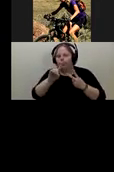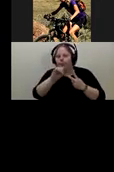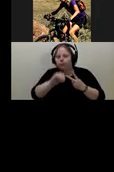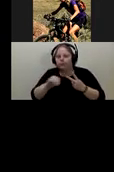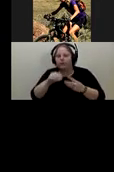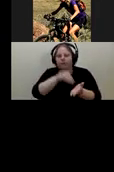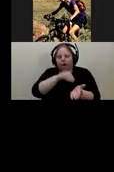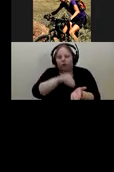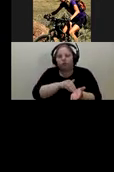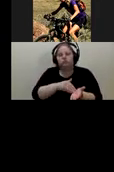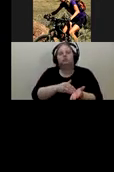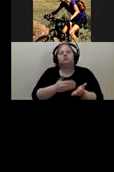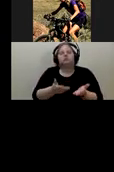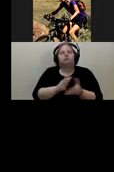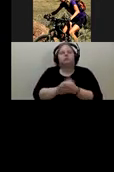are thinking,